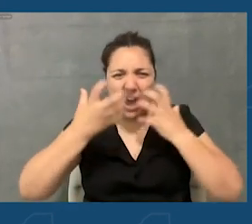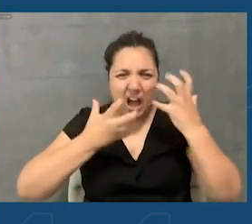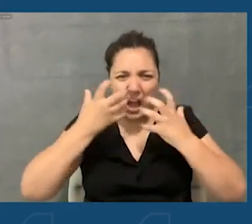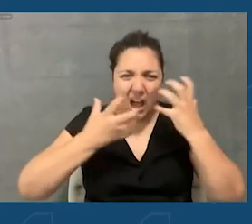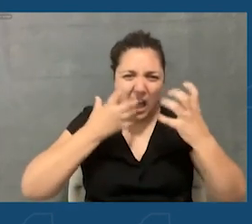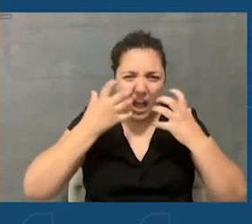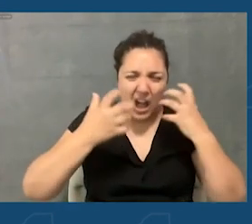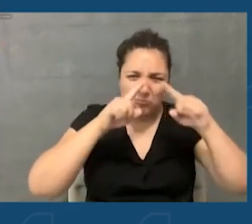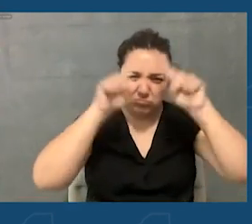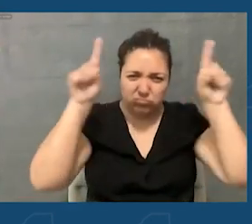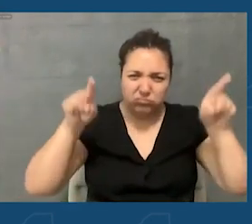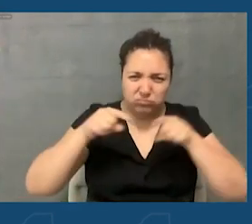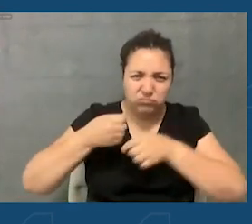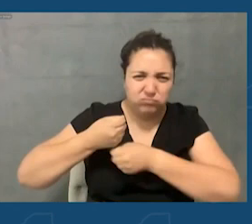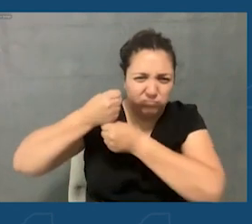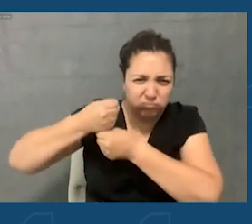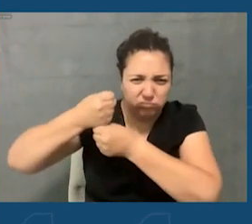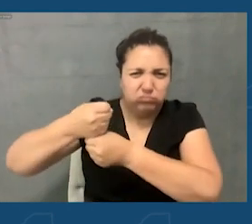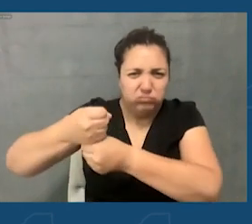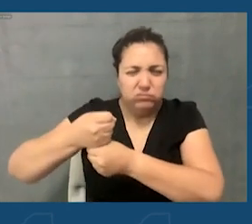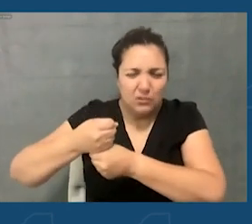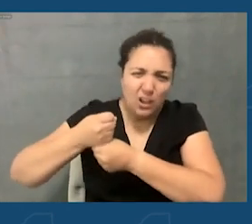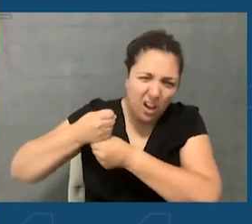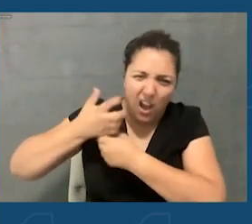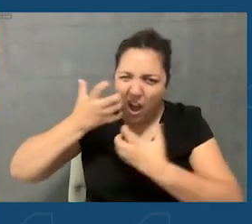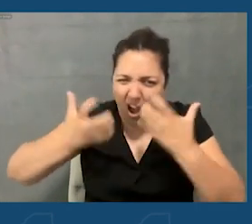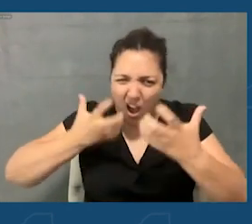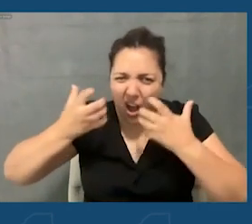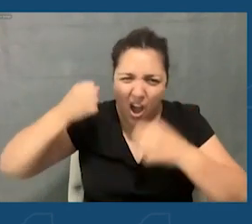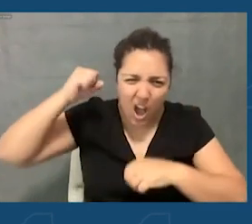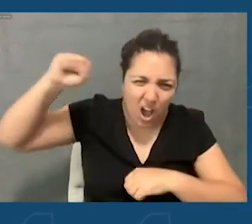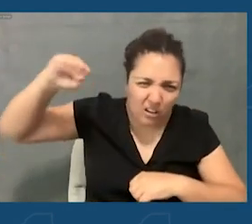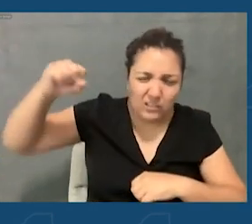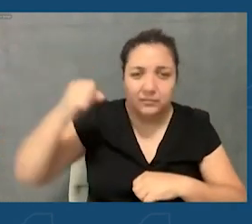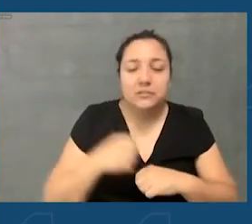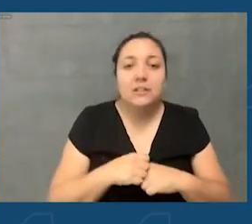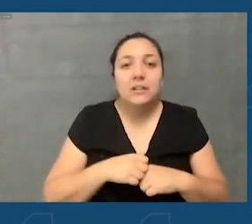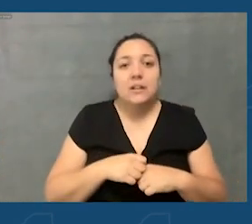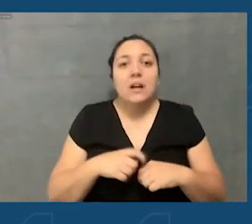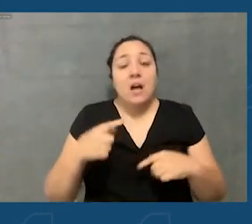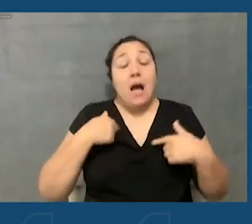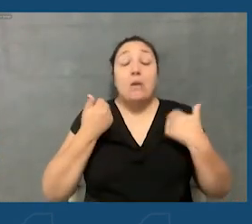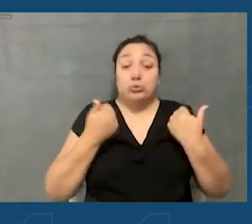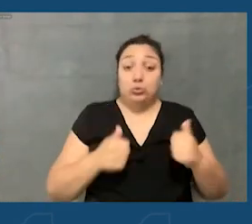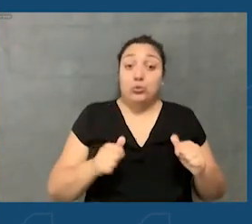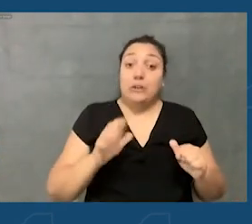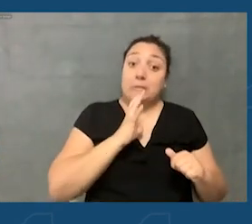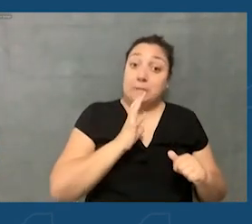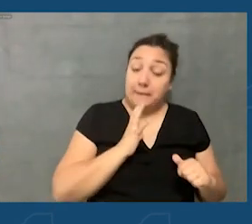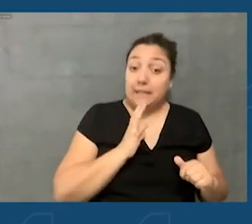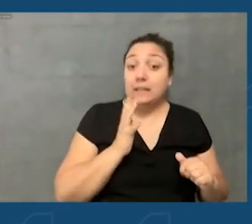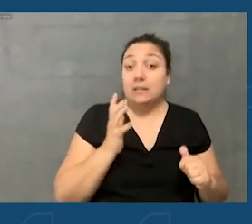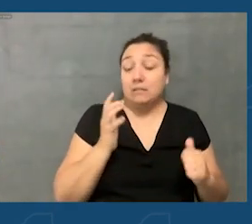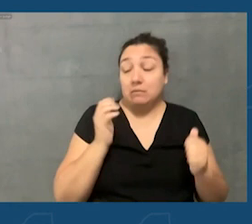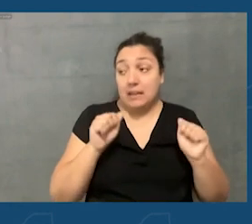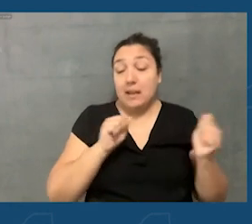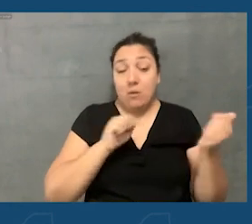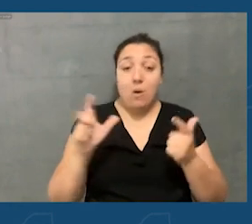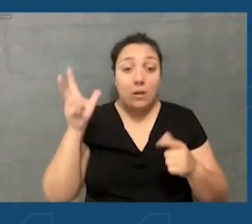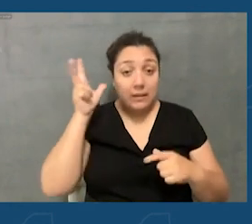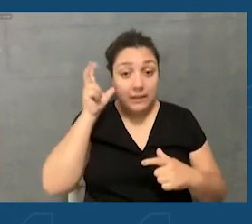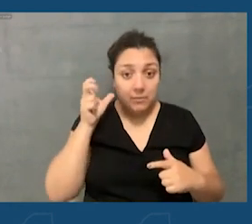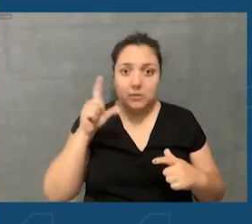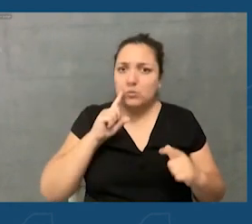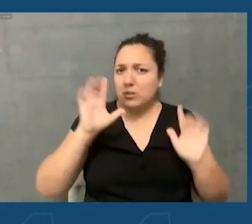I will try to speak in a way that everyone can hear me as best I can. It's great to be here with everyone today. And as